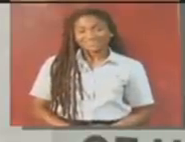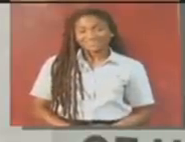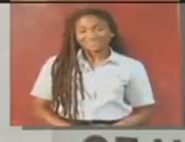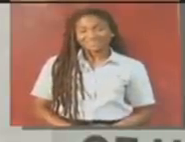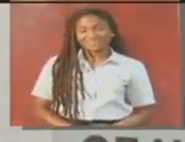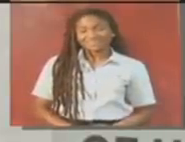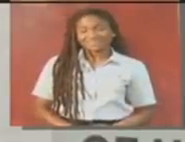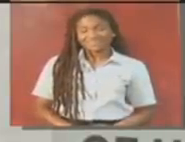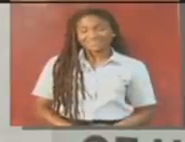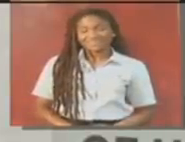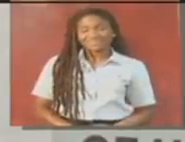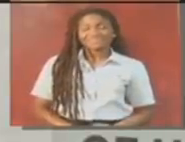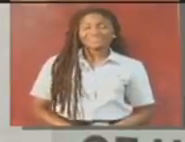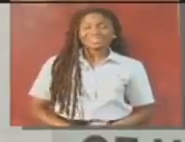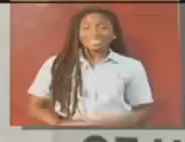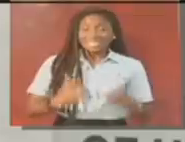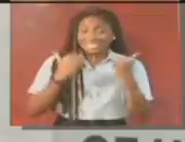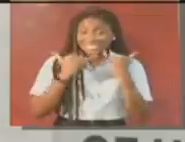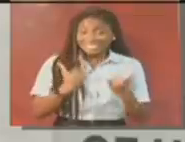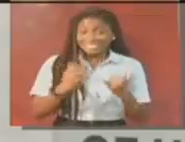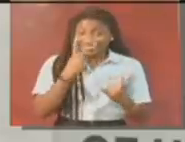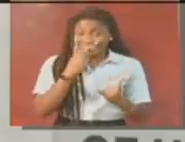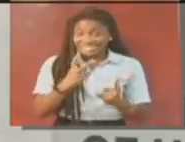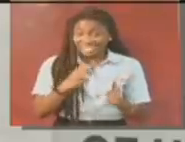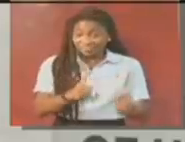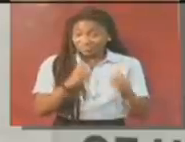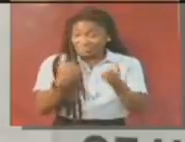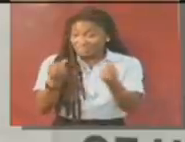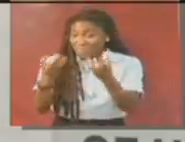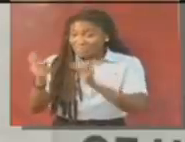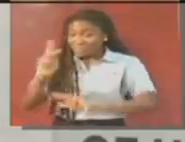the rollout showed that we had a total of